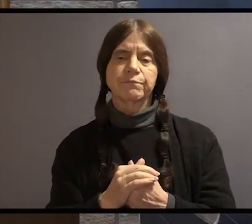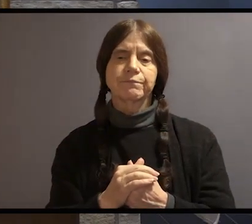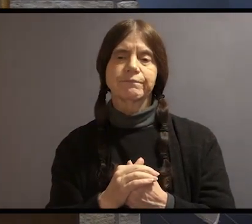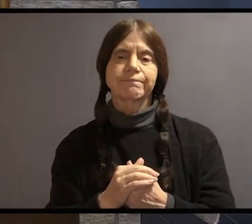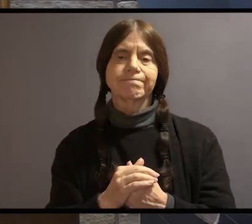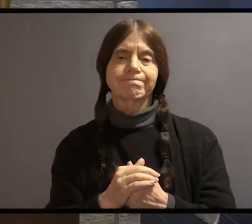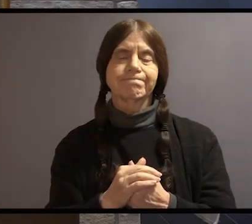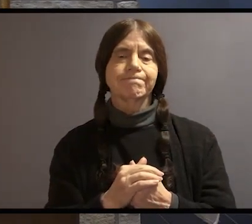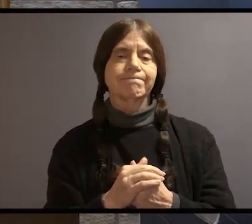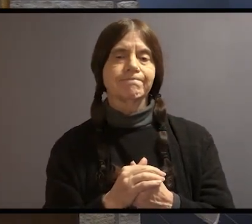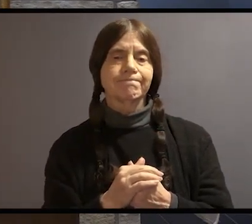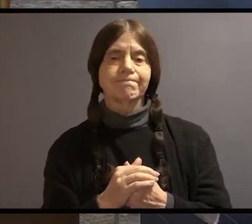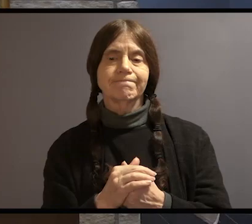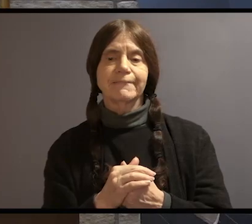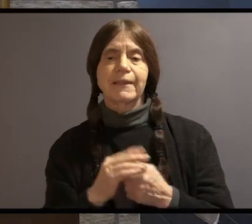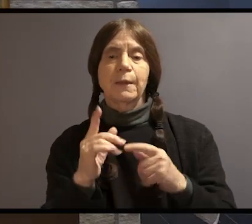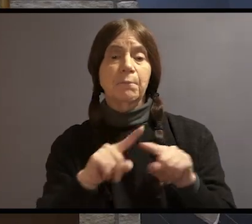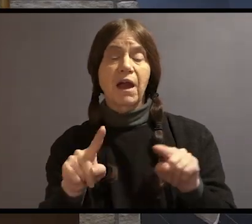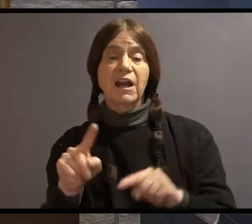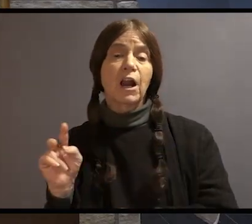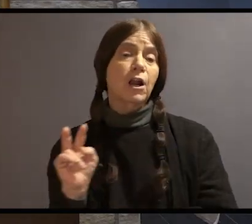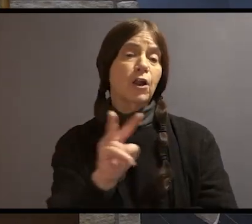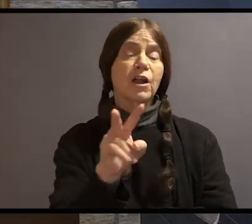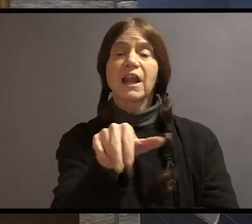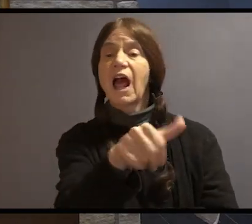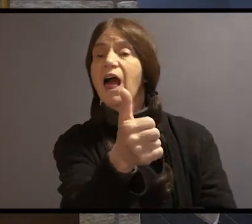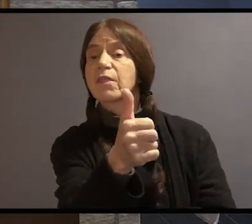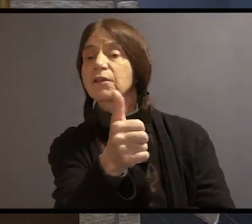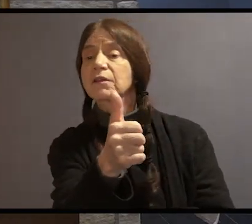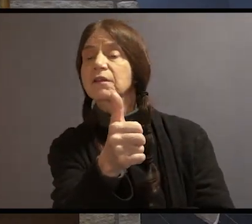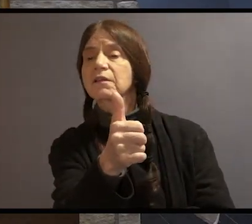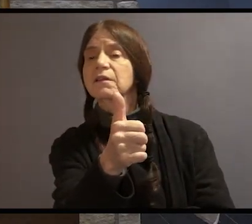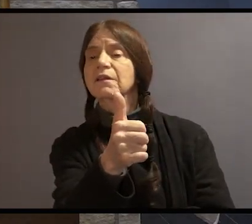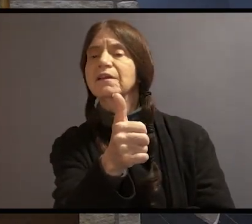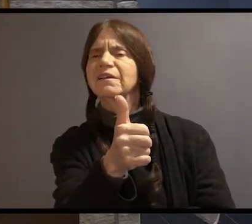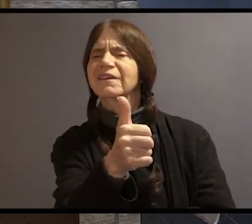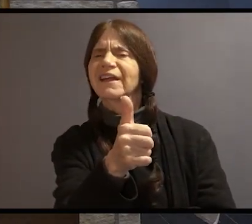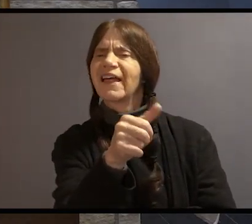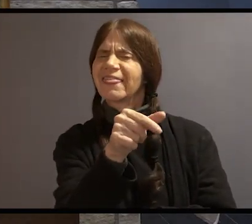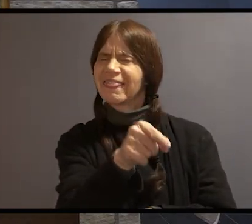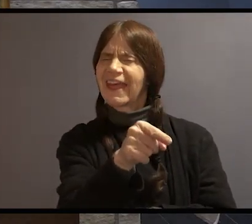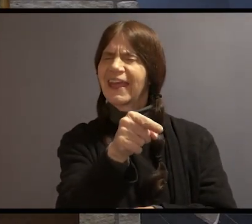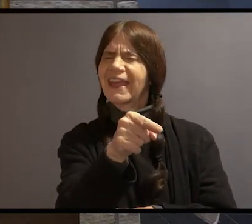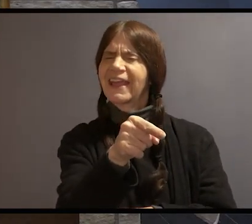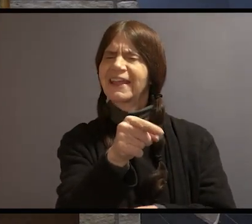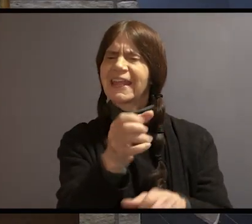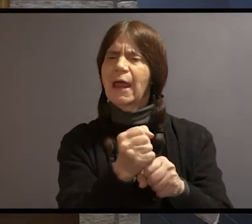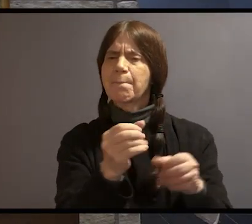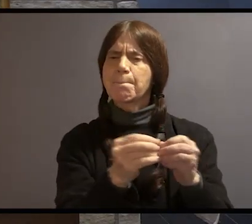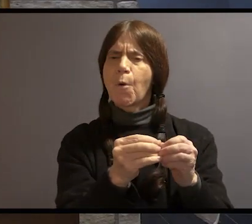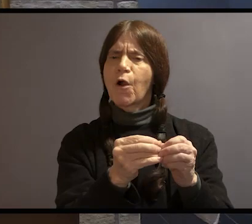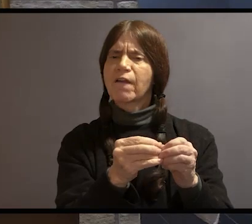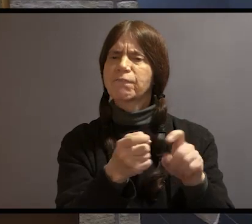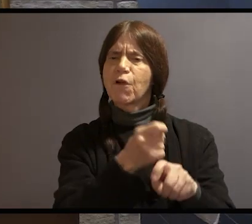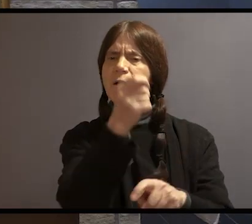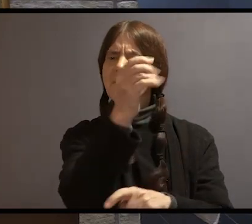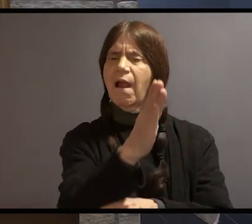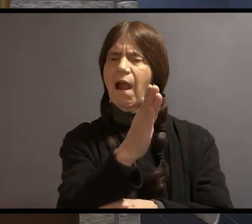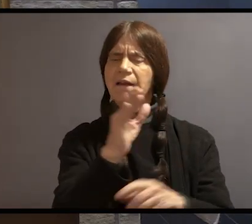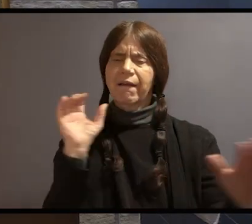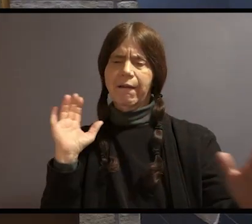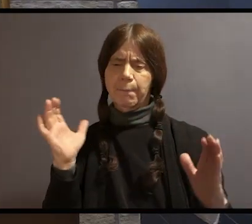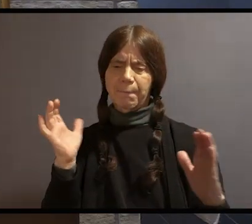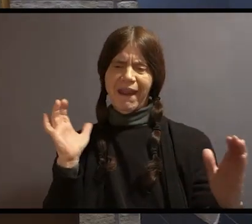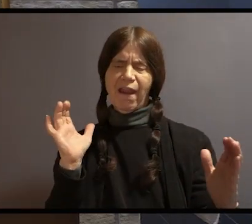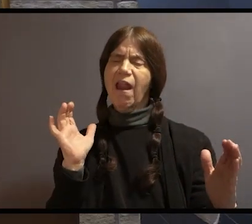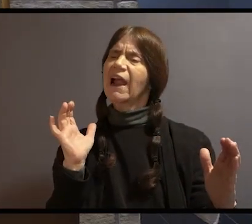When sin rears its ugly head, though, is when we start looking at others receiving what we think is more from God. We forget